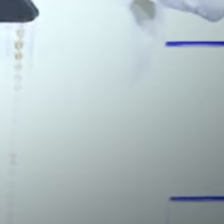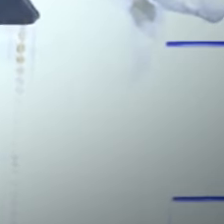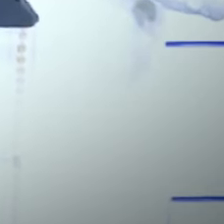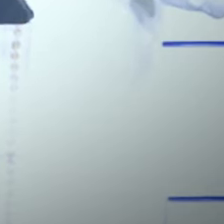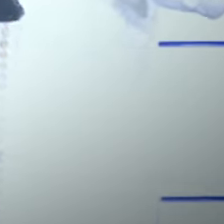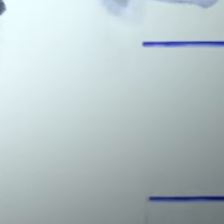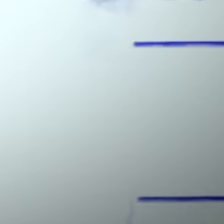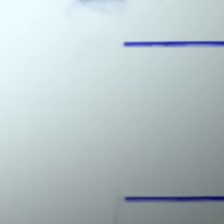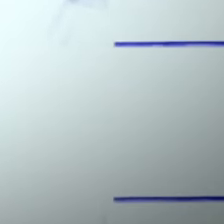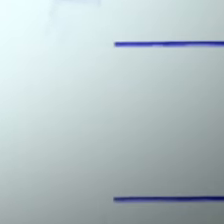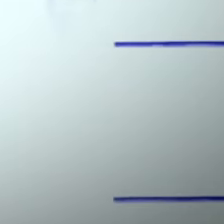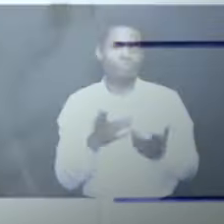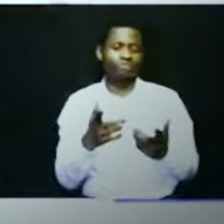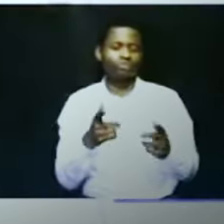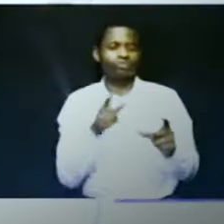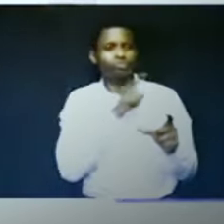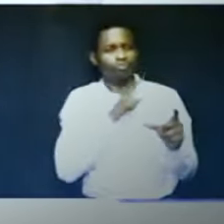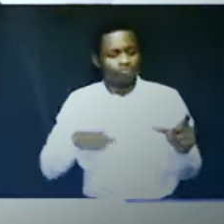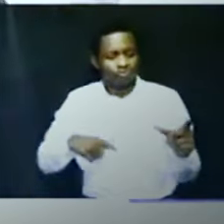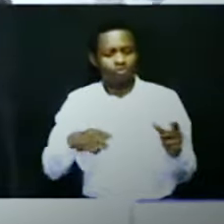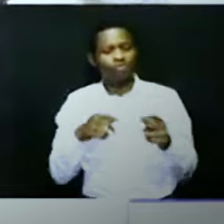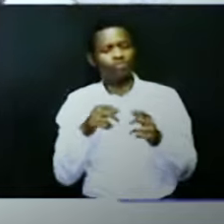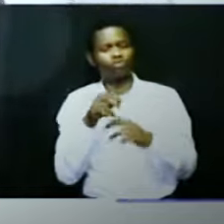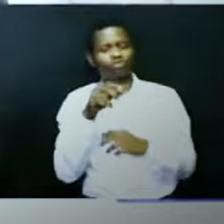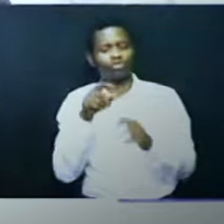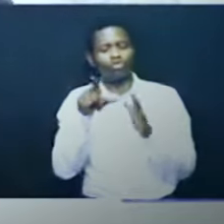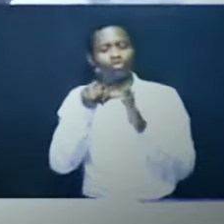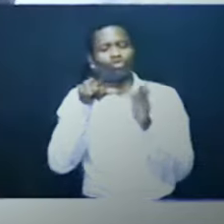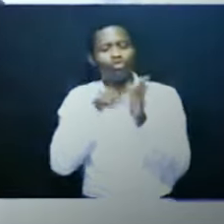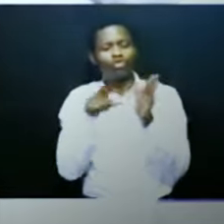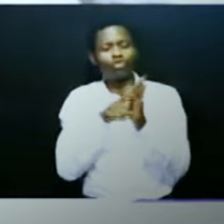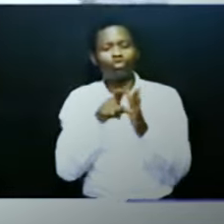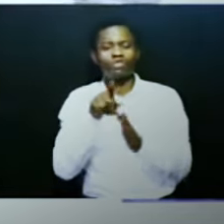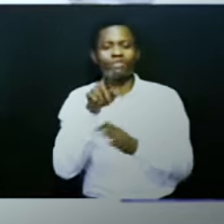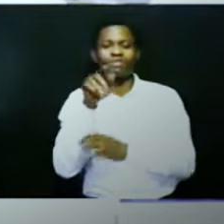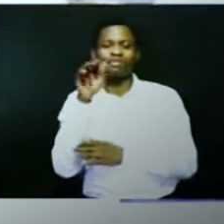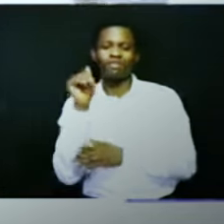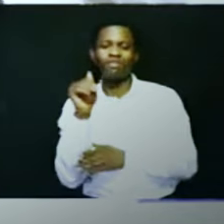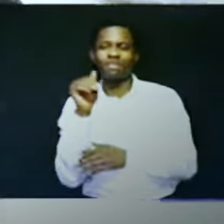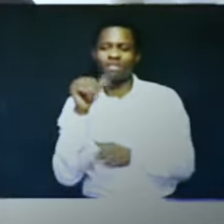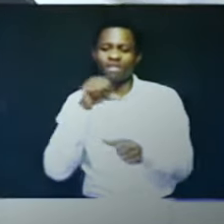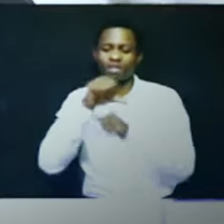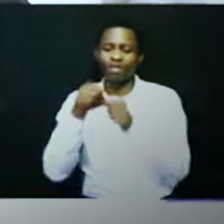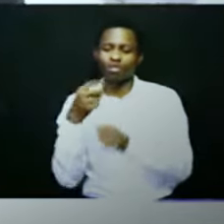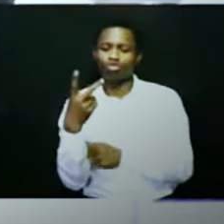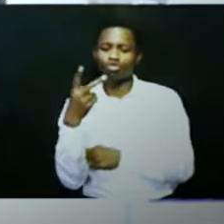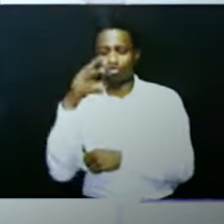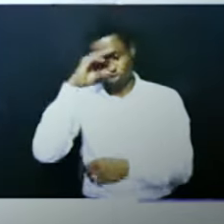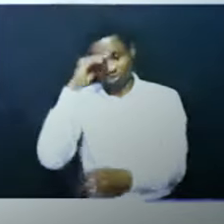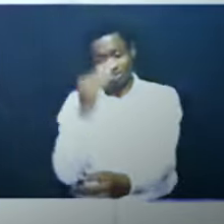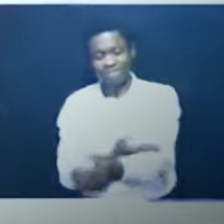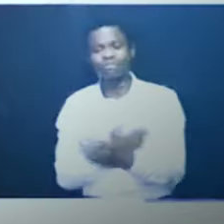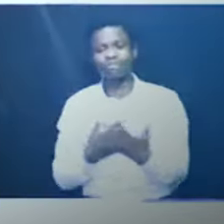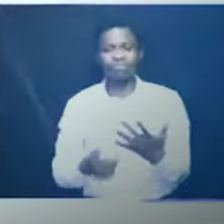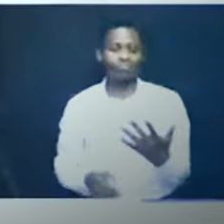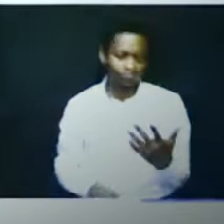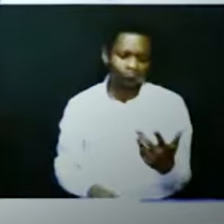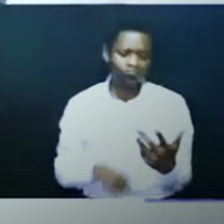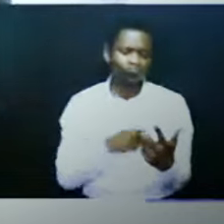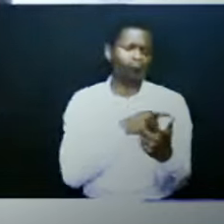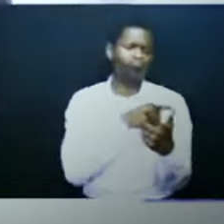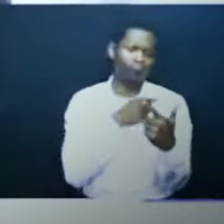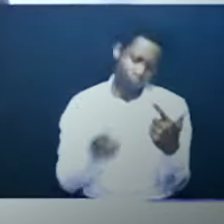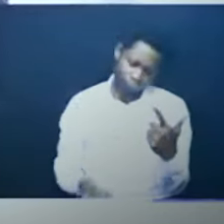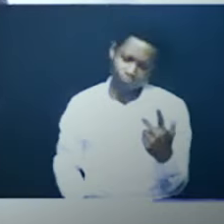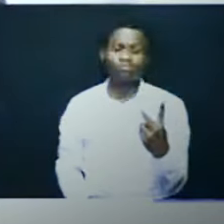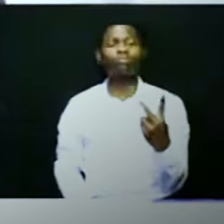15, there was a story about two sons. The prodigal one is quite popular. He's